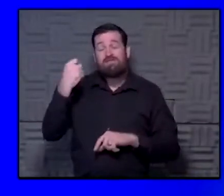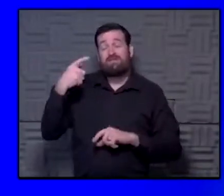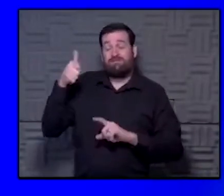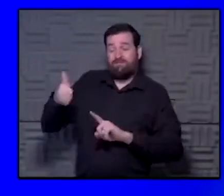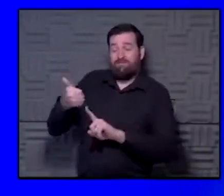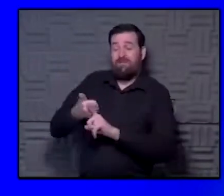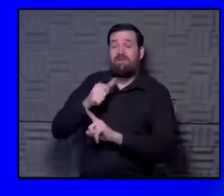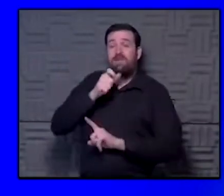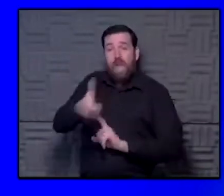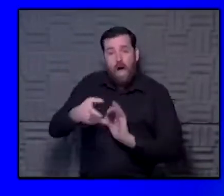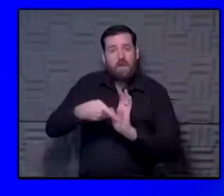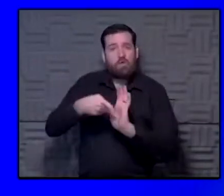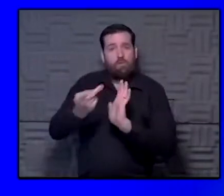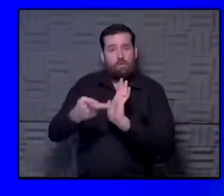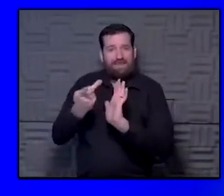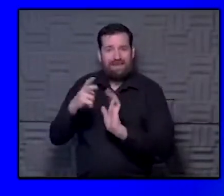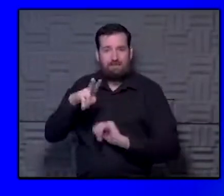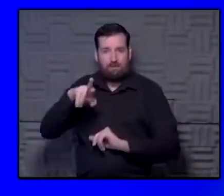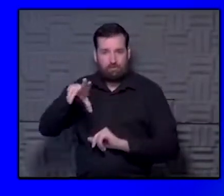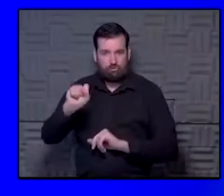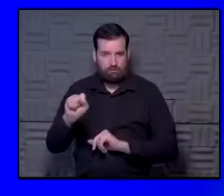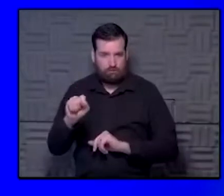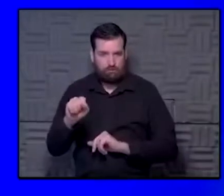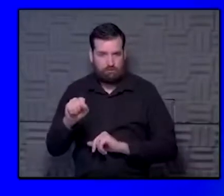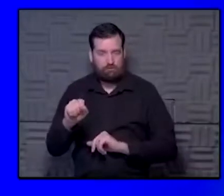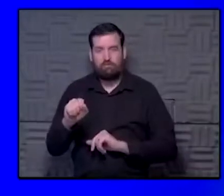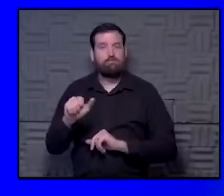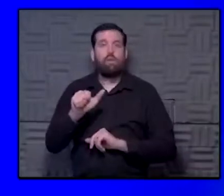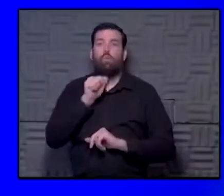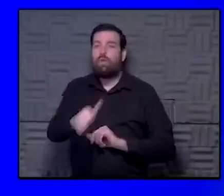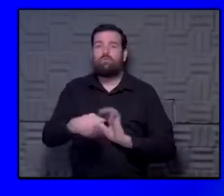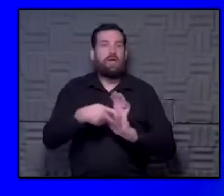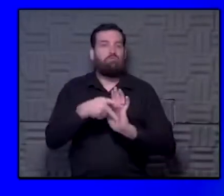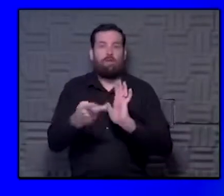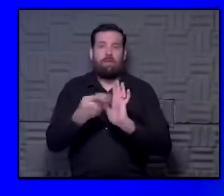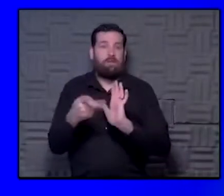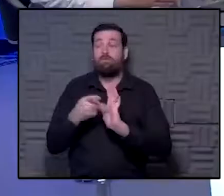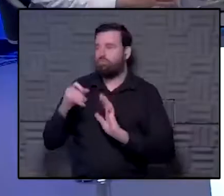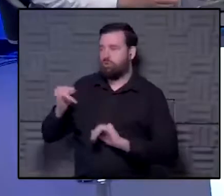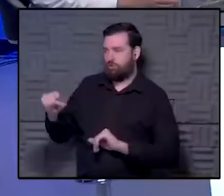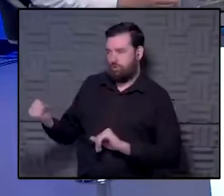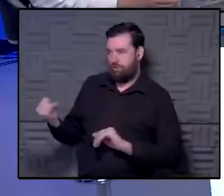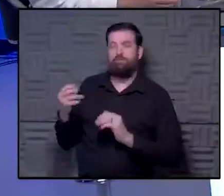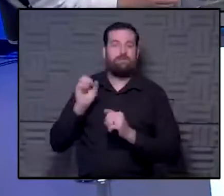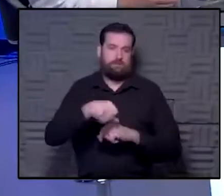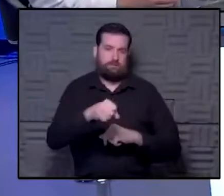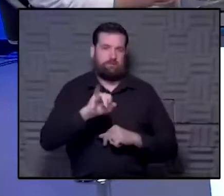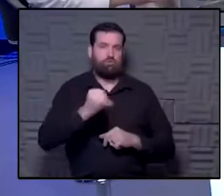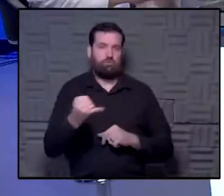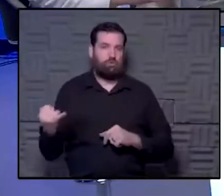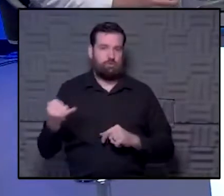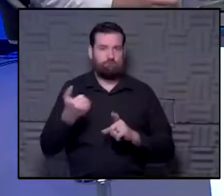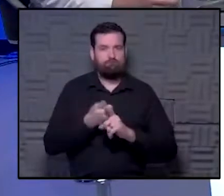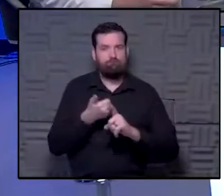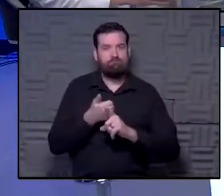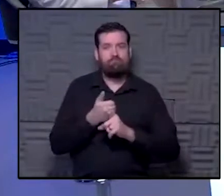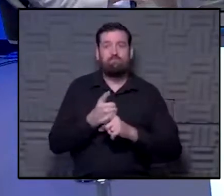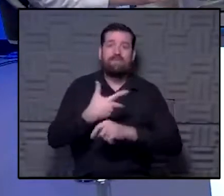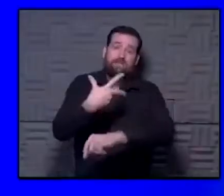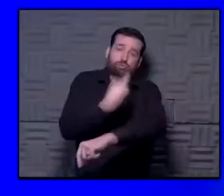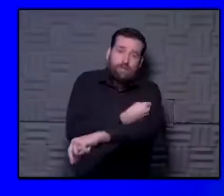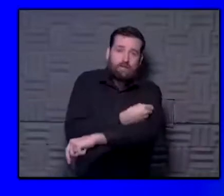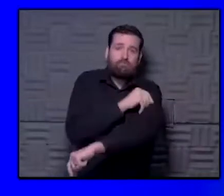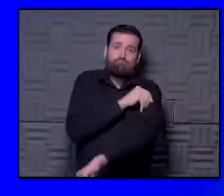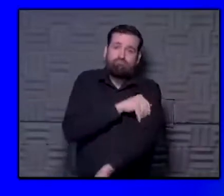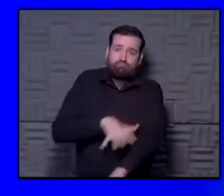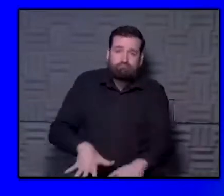vector, meaning this virus is just injected into your body and it will not replicate. So the Johnson & Johnson. Yeah, the Johnson & Johnson. So it's injected, and